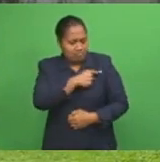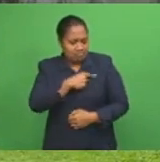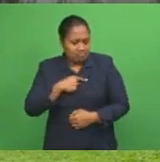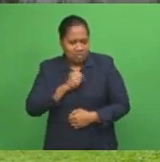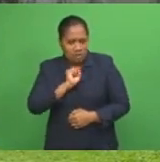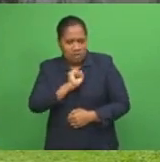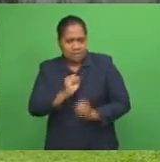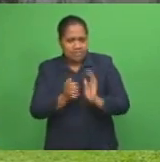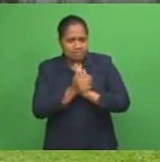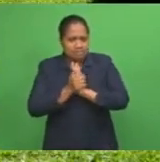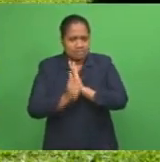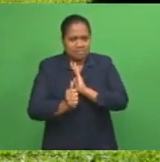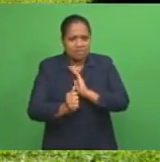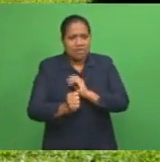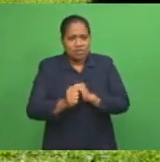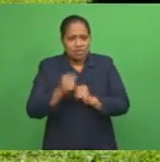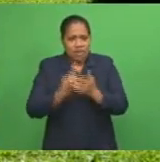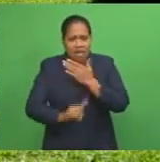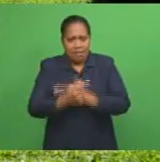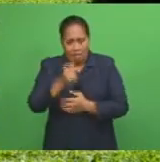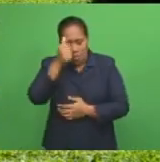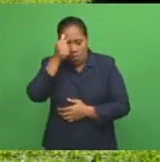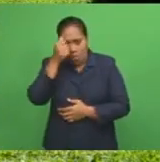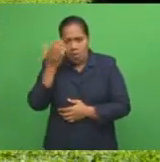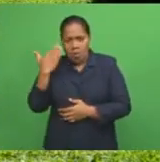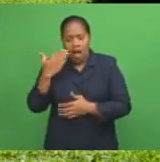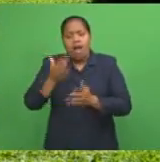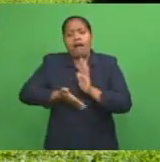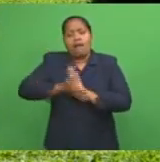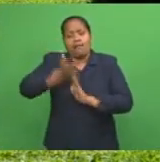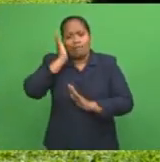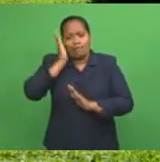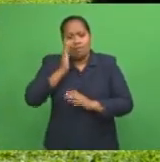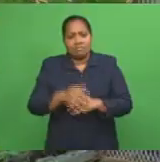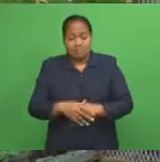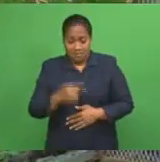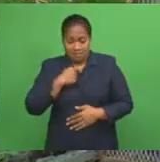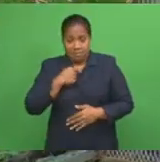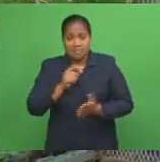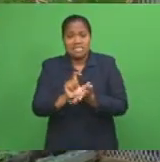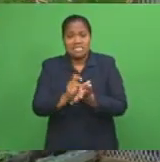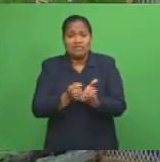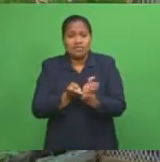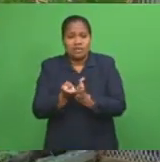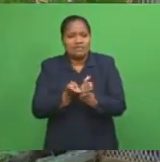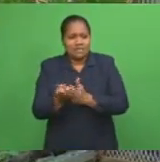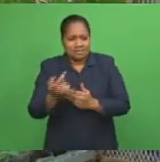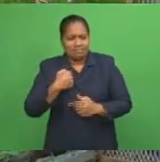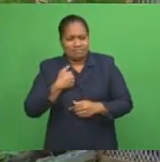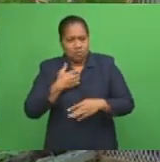way back in high school days. Even when I was a civil servant, I was doing 6 nights a week,